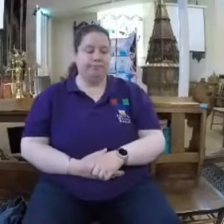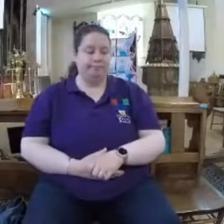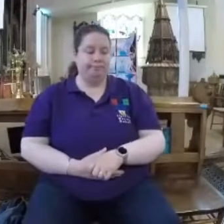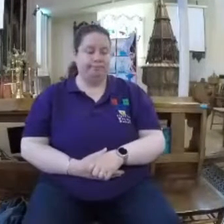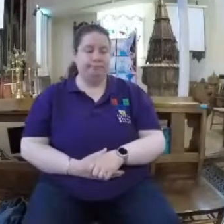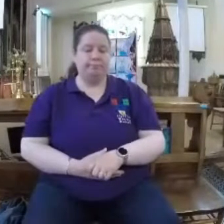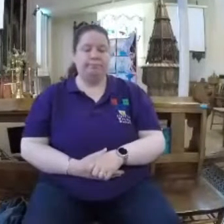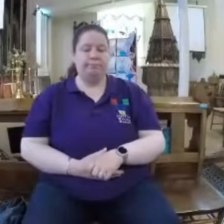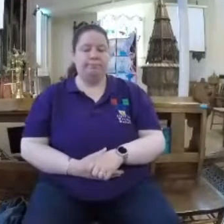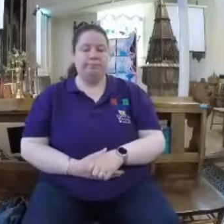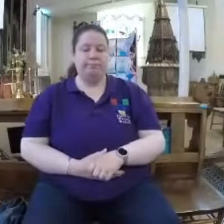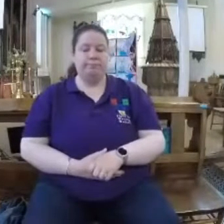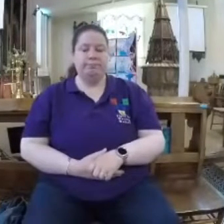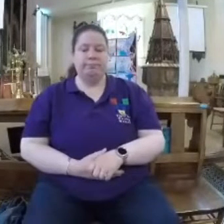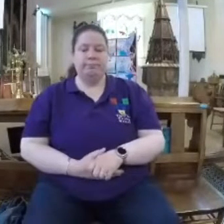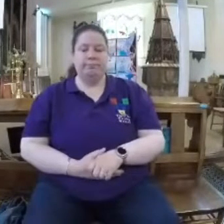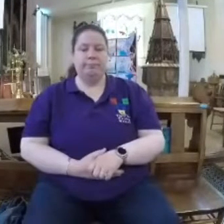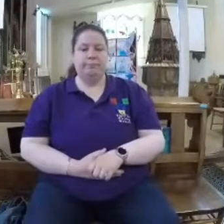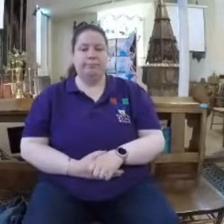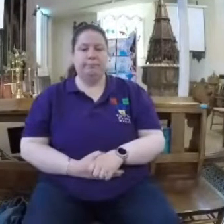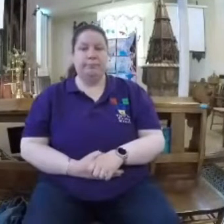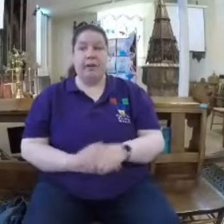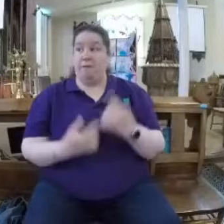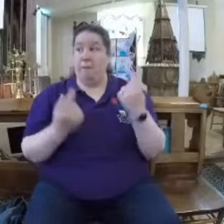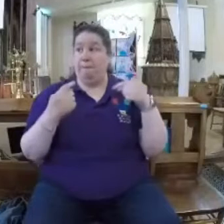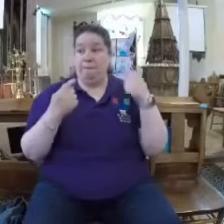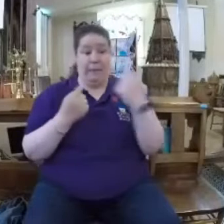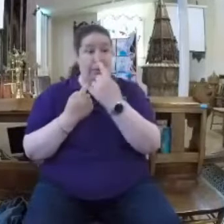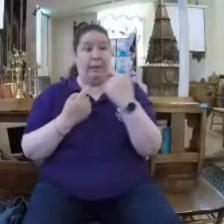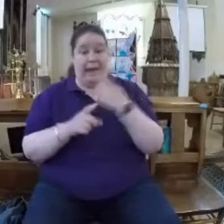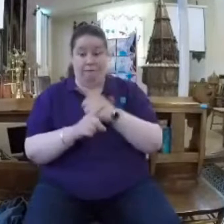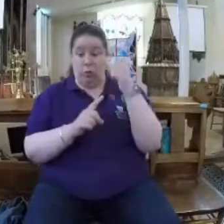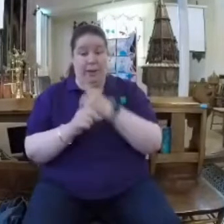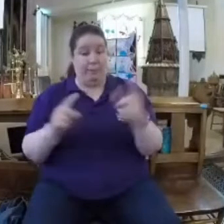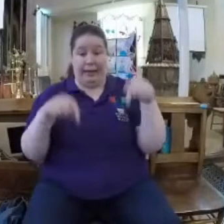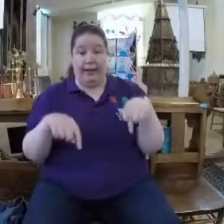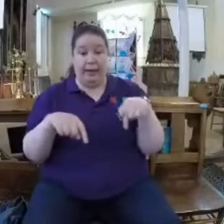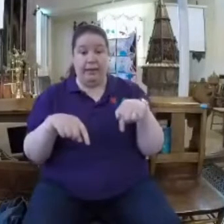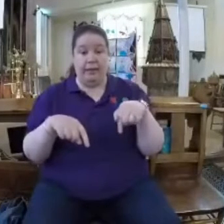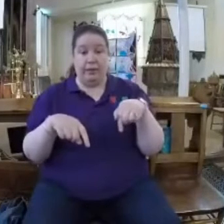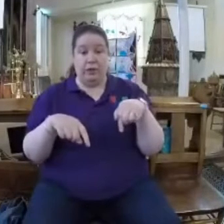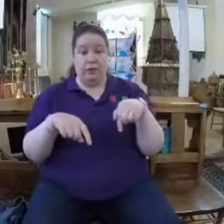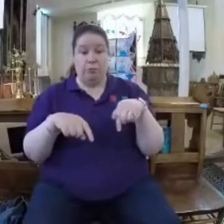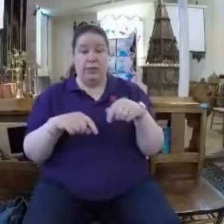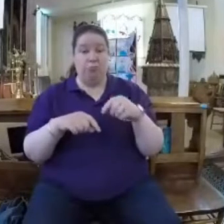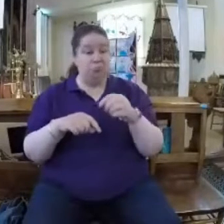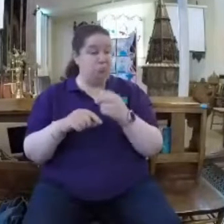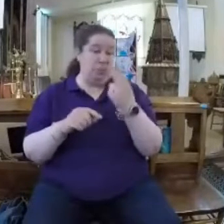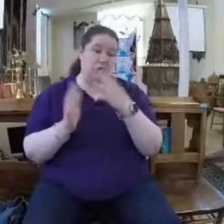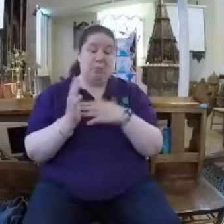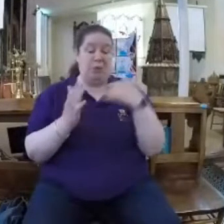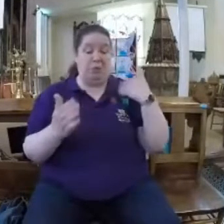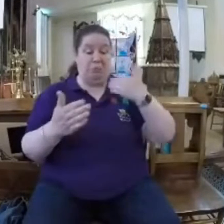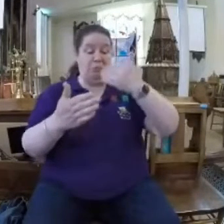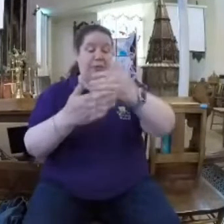we're in the penultimate, 6 of 7. And it's been, even for those of us who've been here every week, it's been a couple of months since we began. So I'll give us a